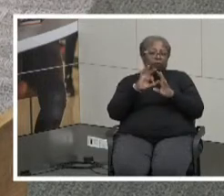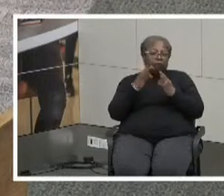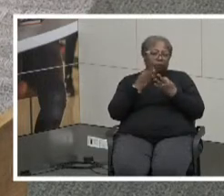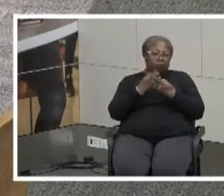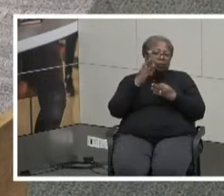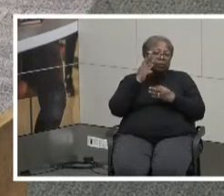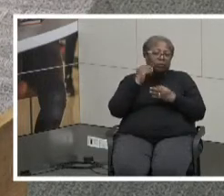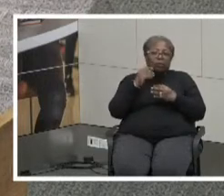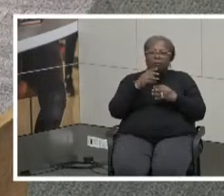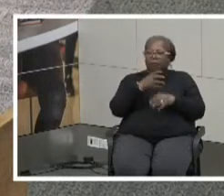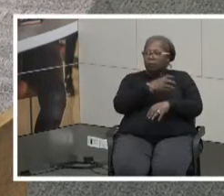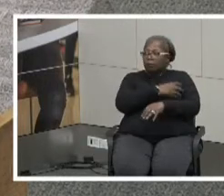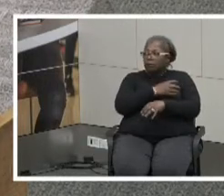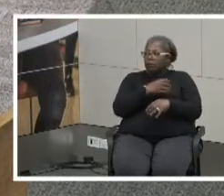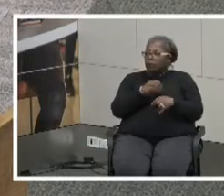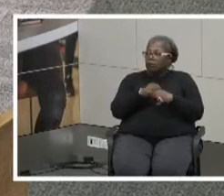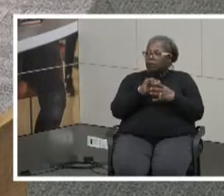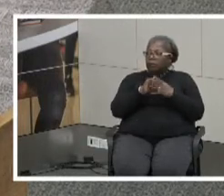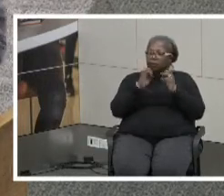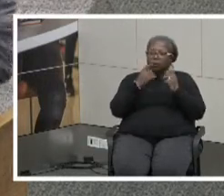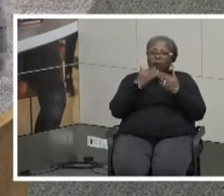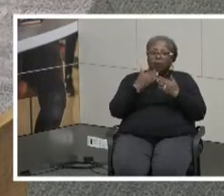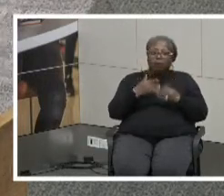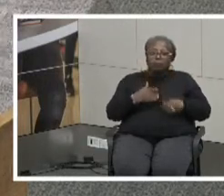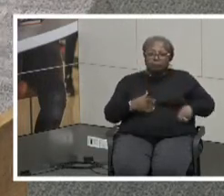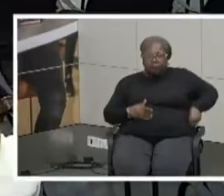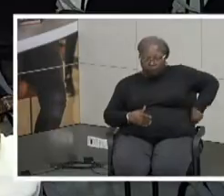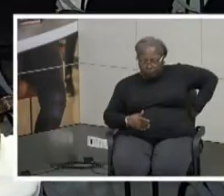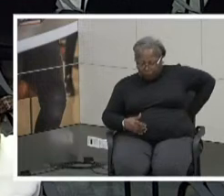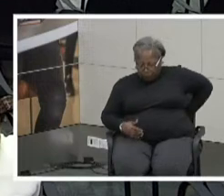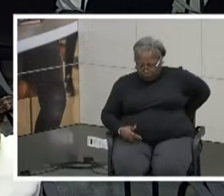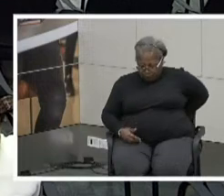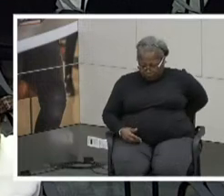the transformative thank